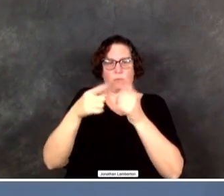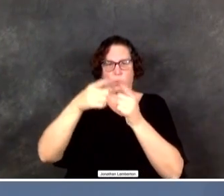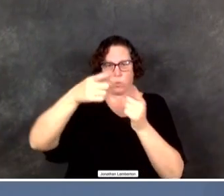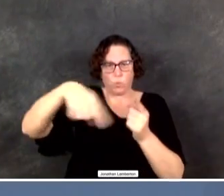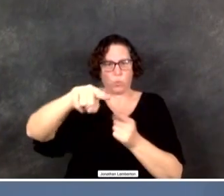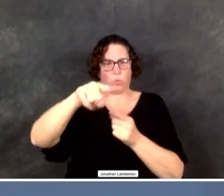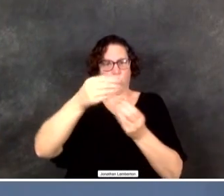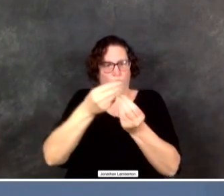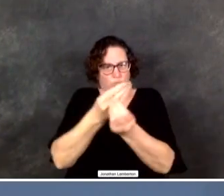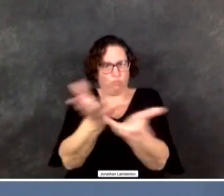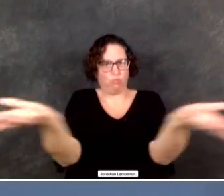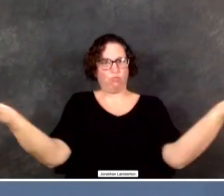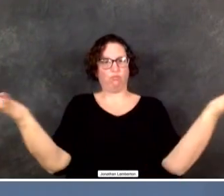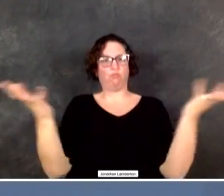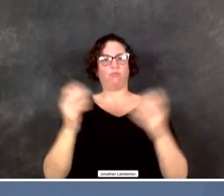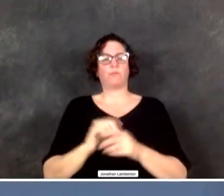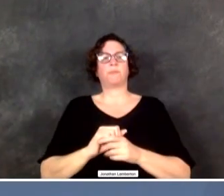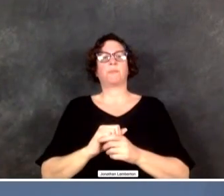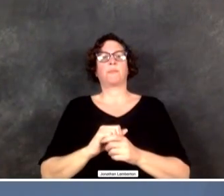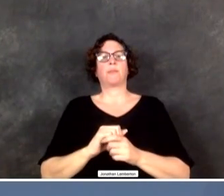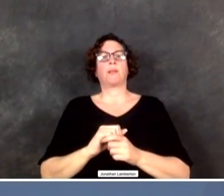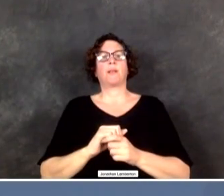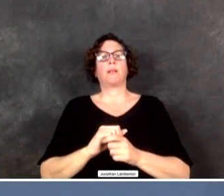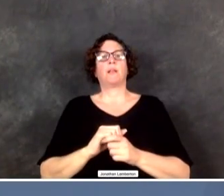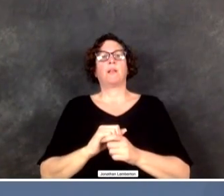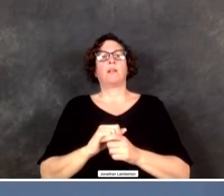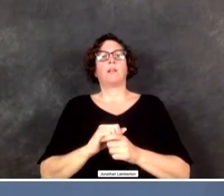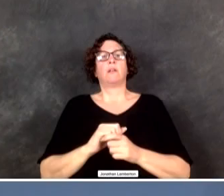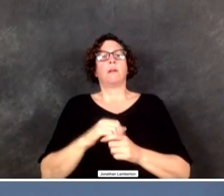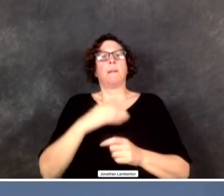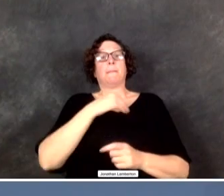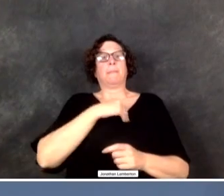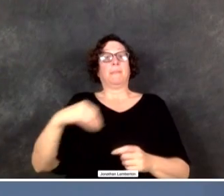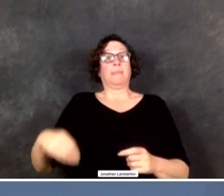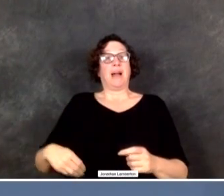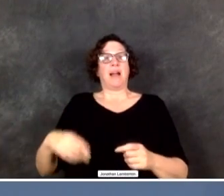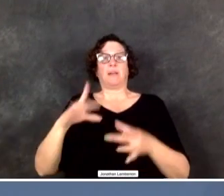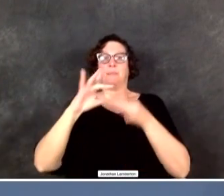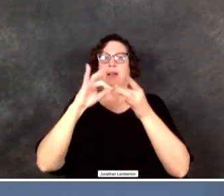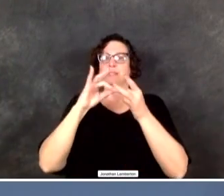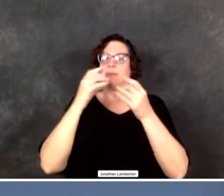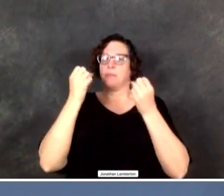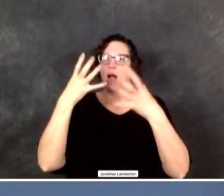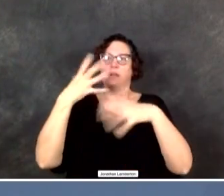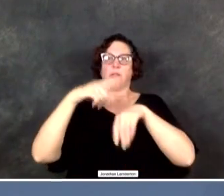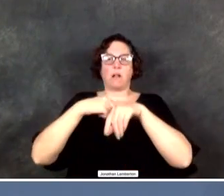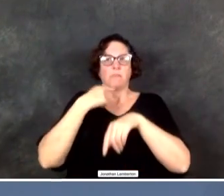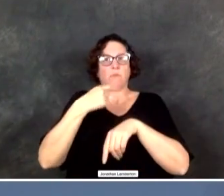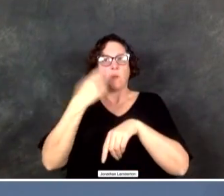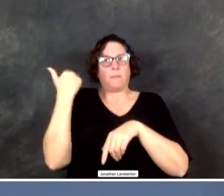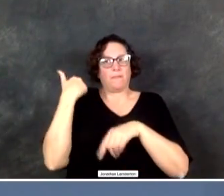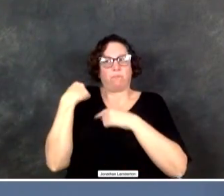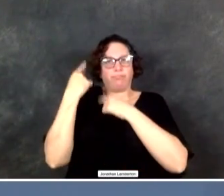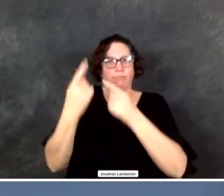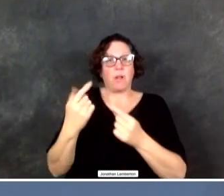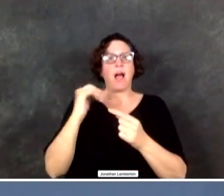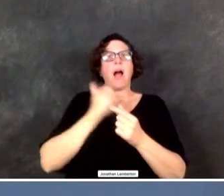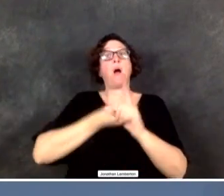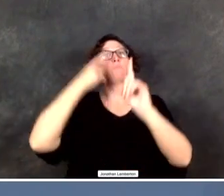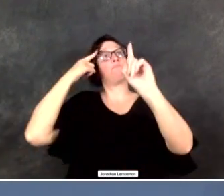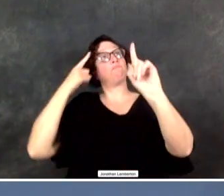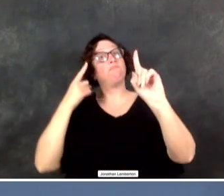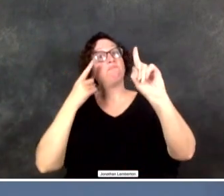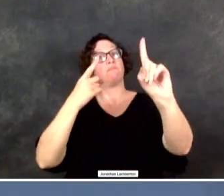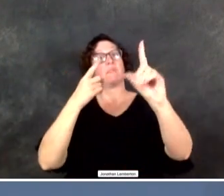those students already. And as the mayor has said, our goal is by the end of April, every one of those students that have identified themselves,